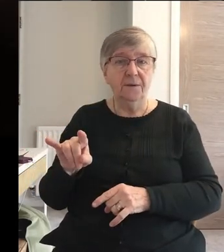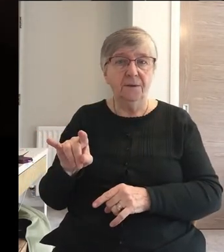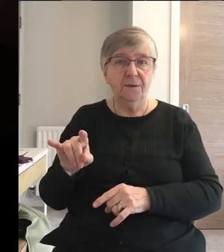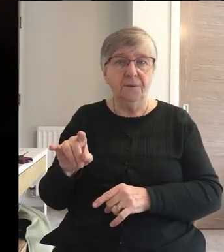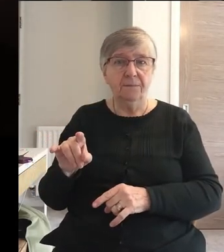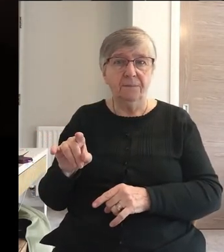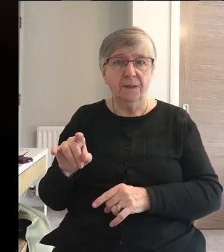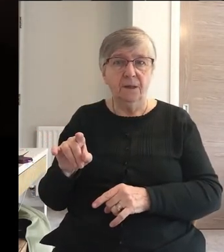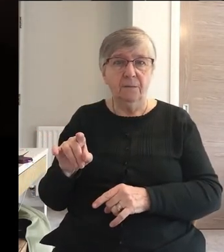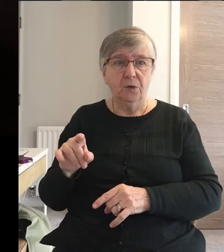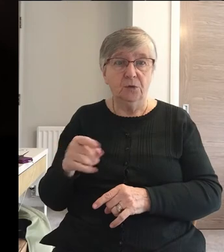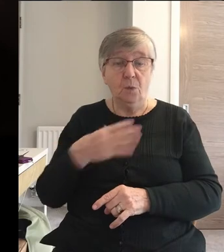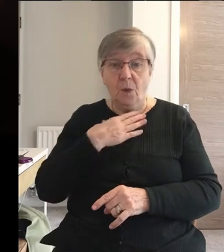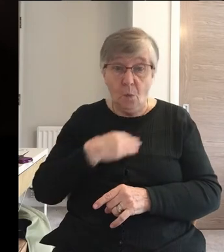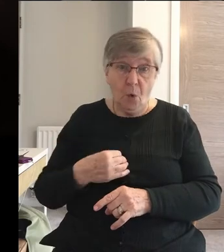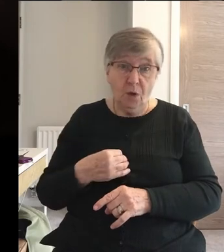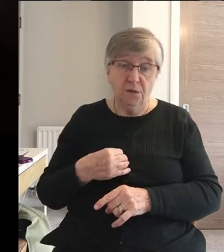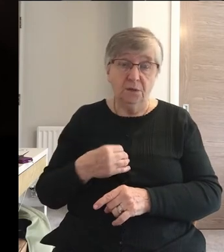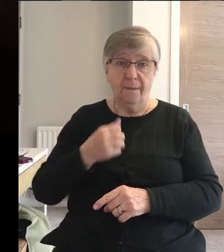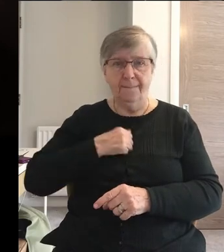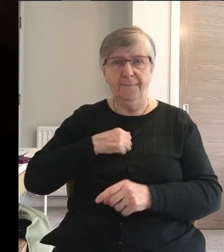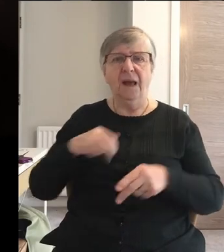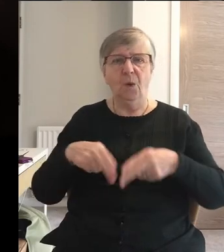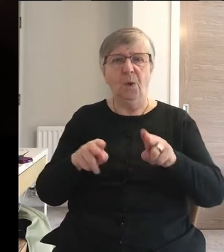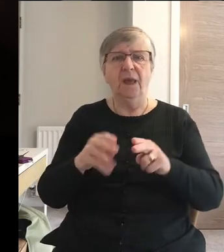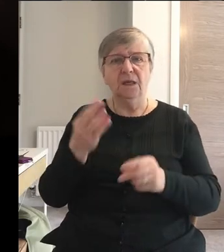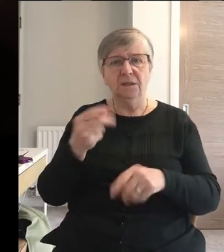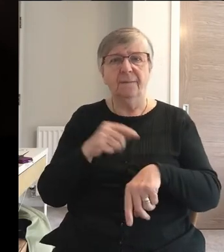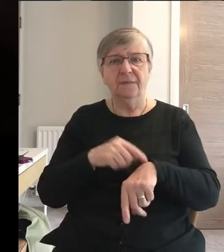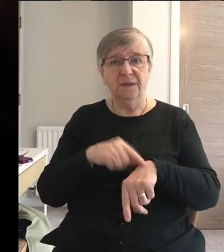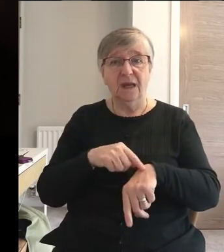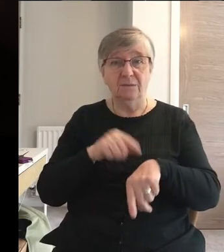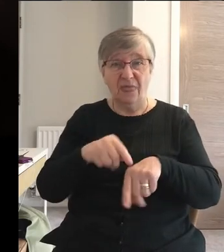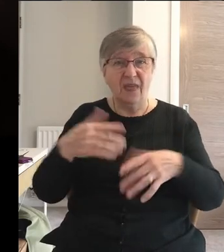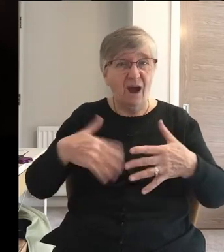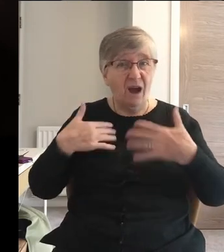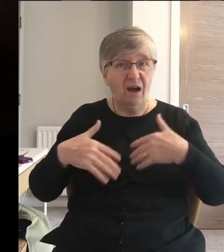For not only is the longing to get our way at all costs something that